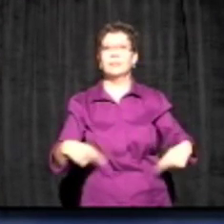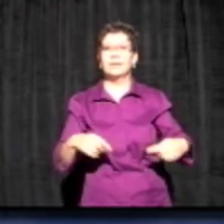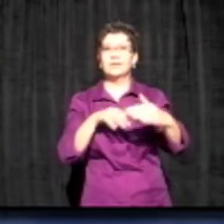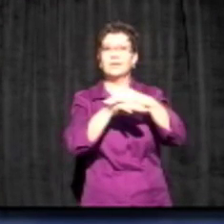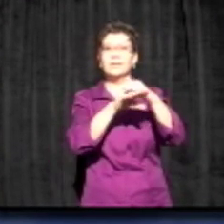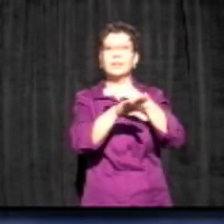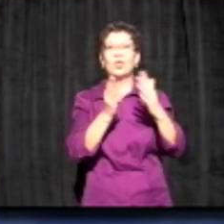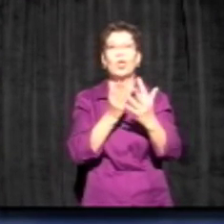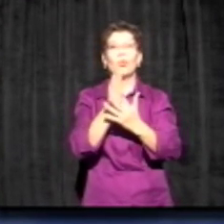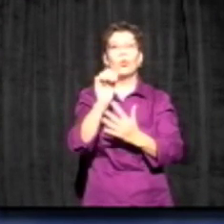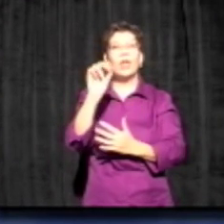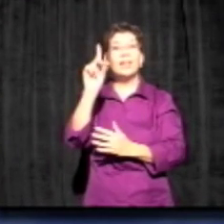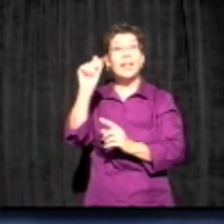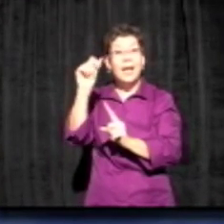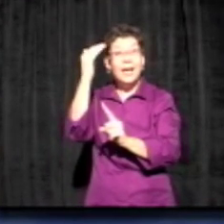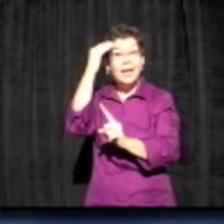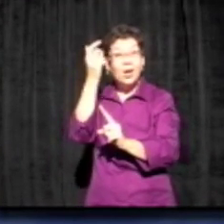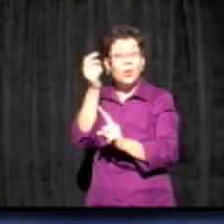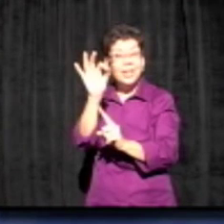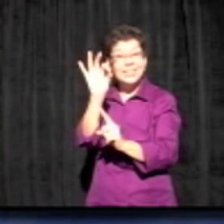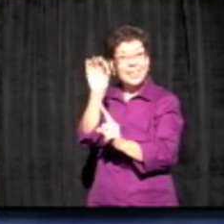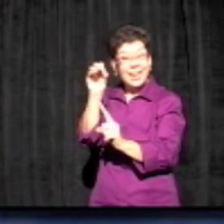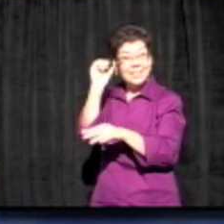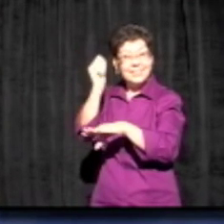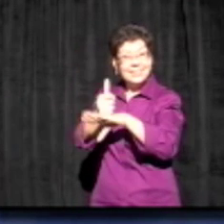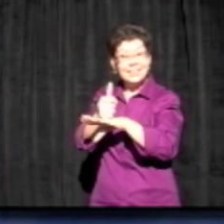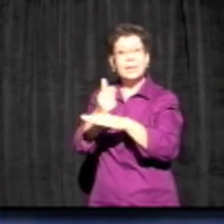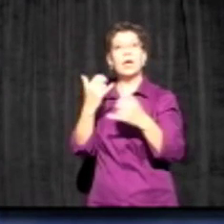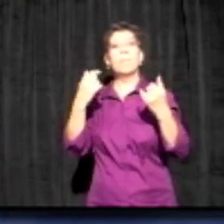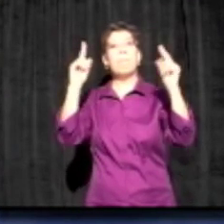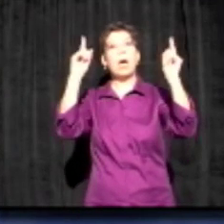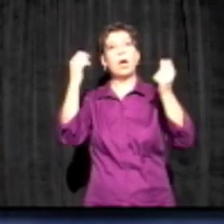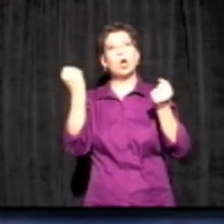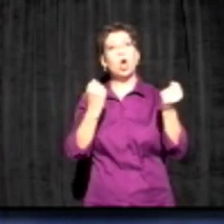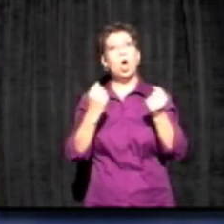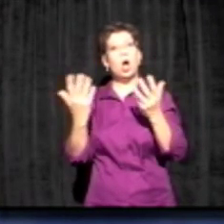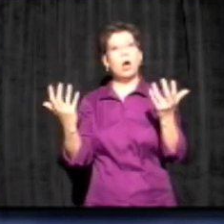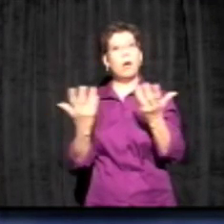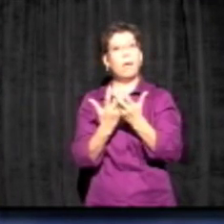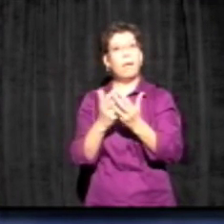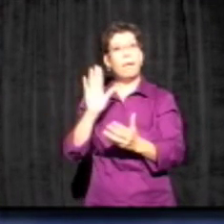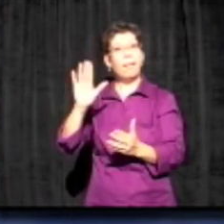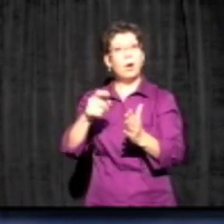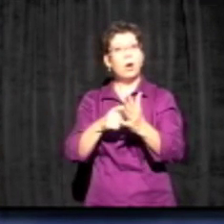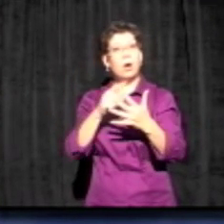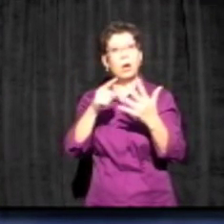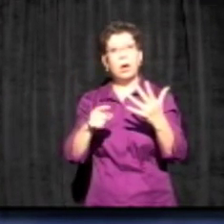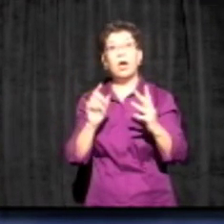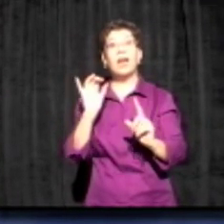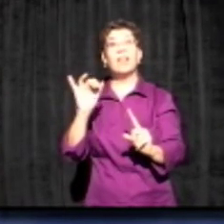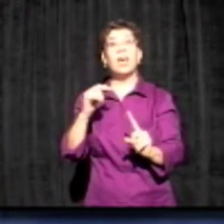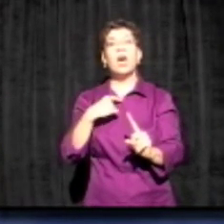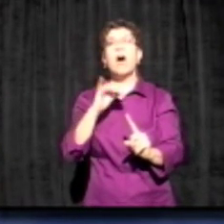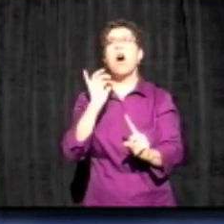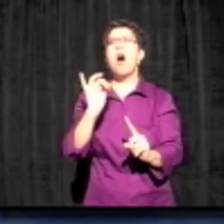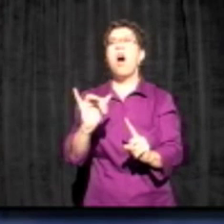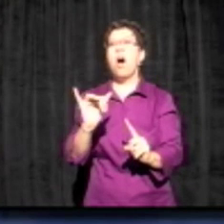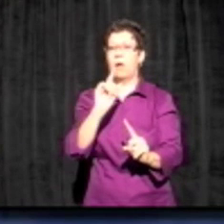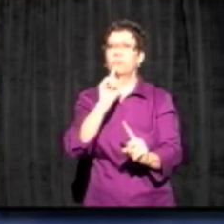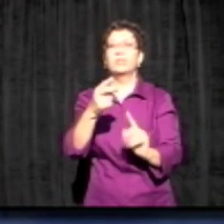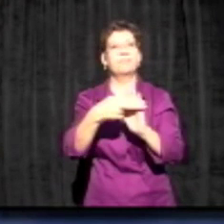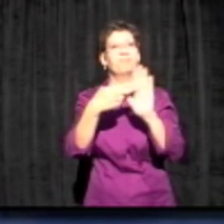with Disability Act of 1990, you get an entirely different appreciation for what's been accomplished